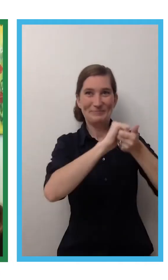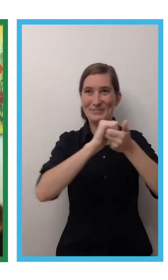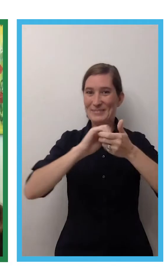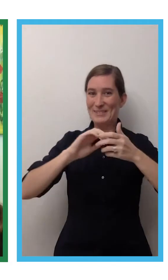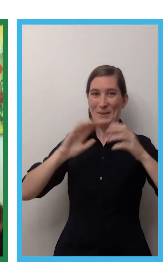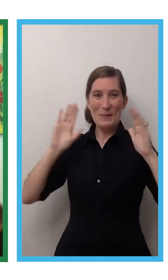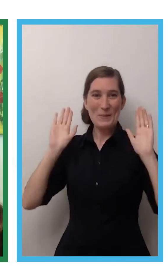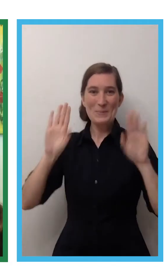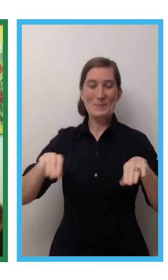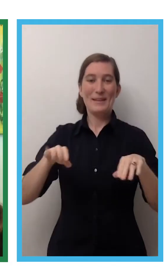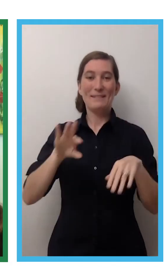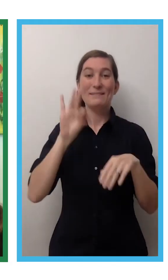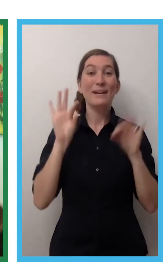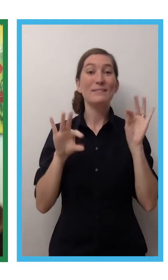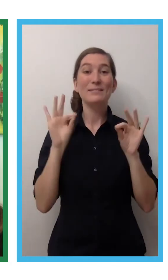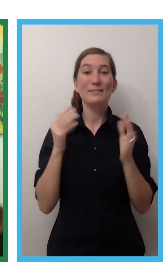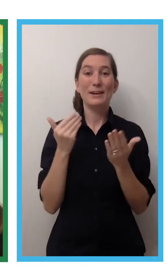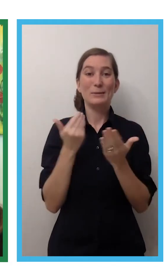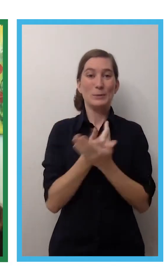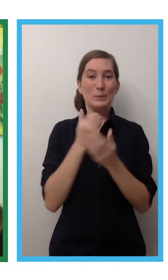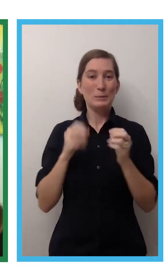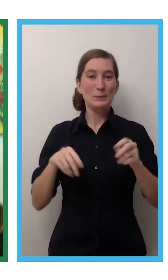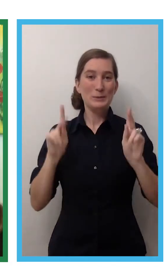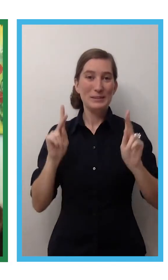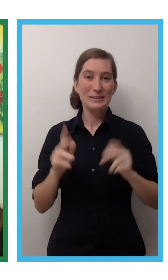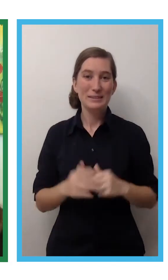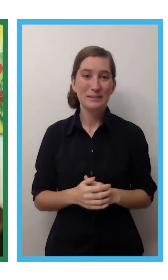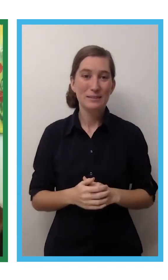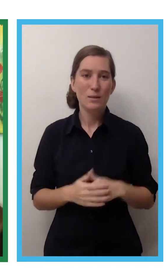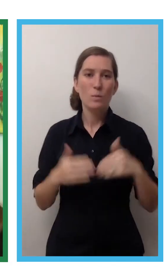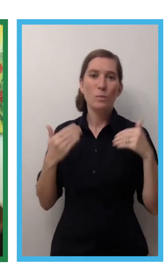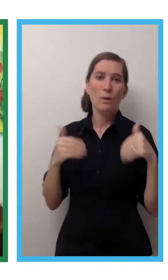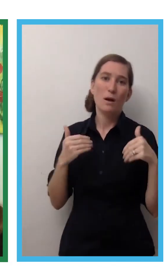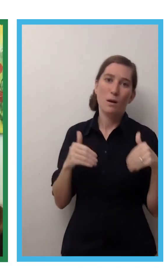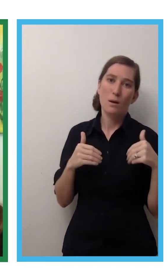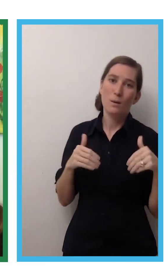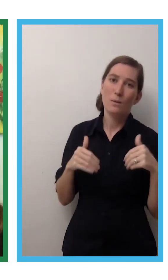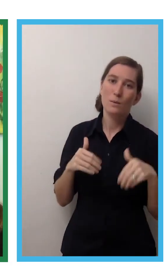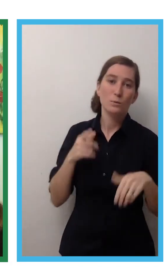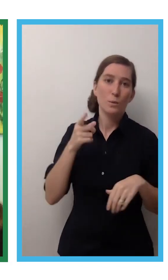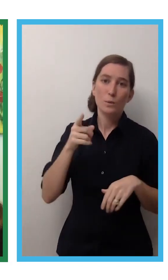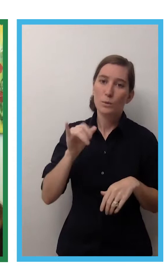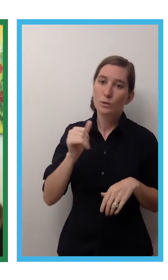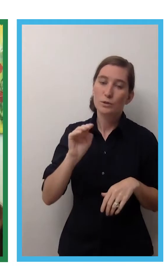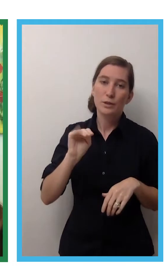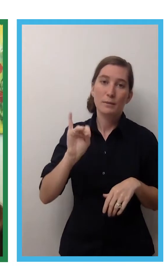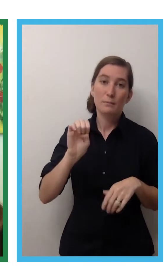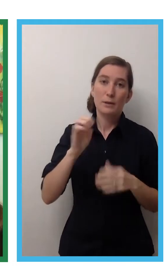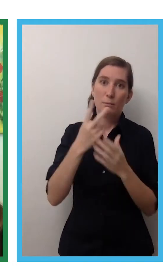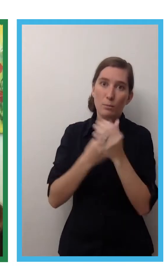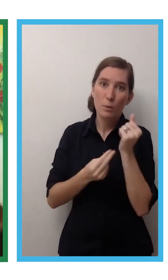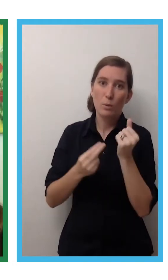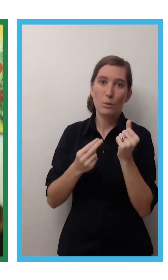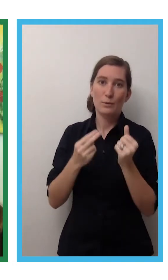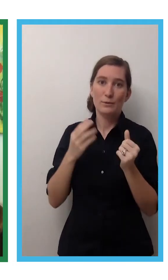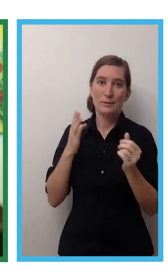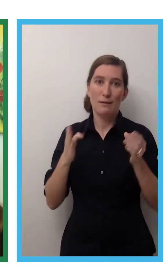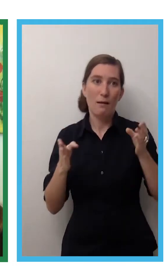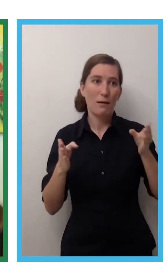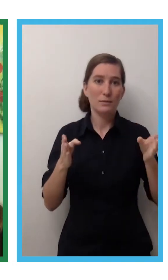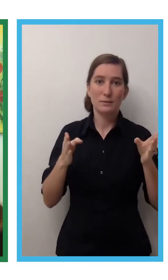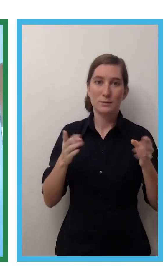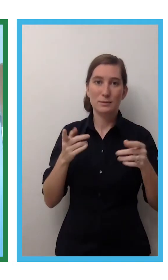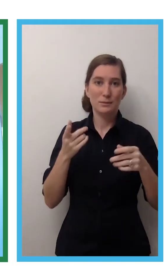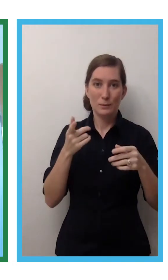equation on this, which I think it's very cool, because it really allows you to effectively inform both sides